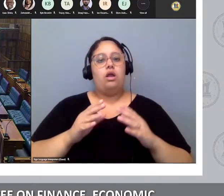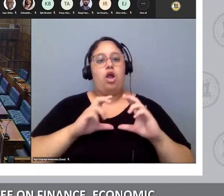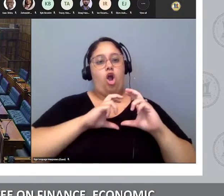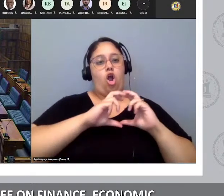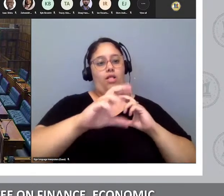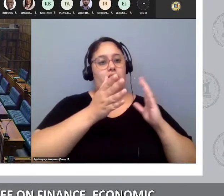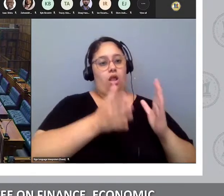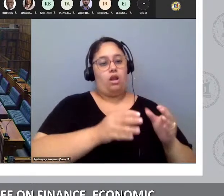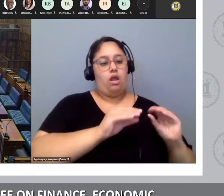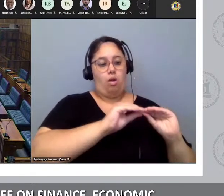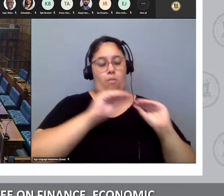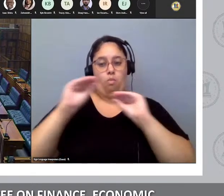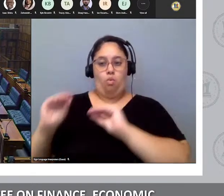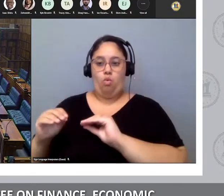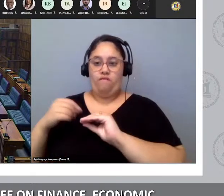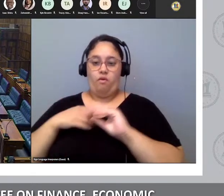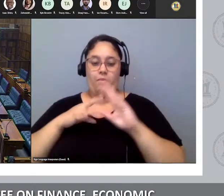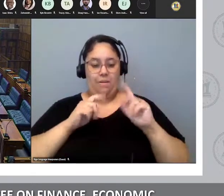Town